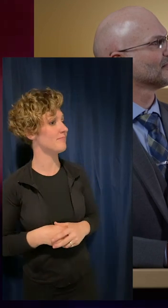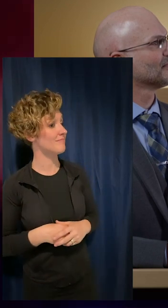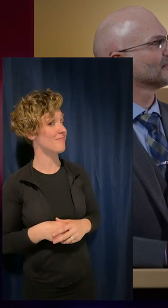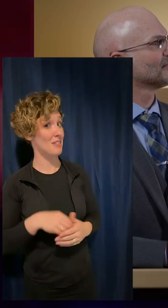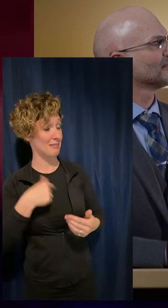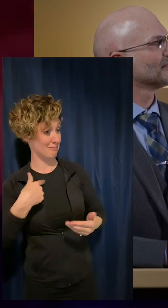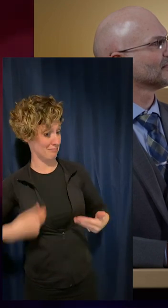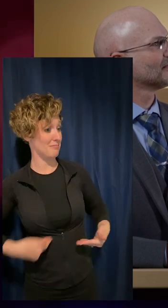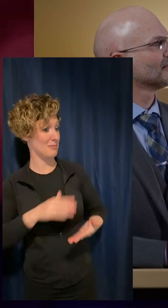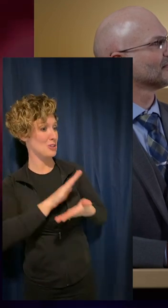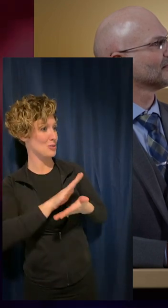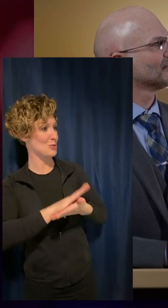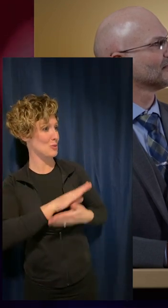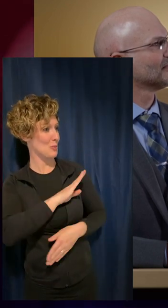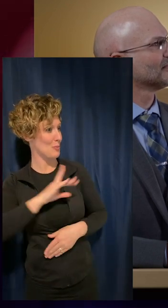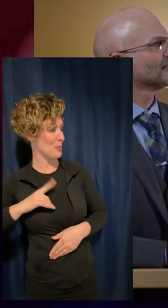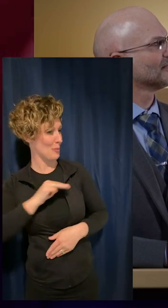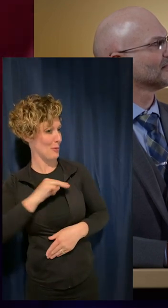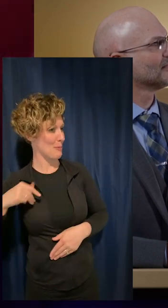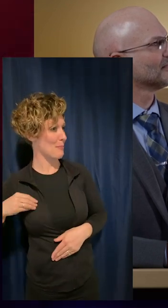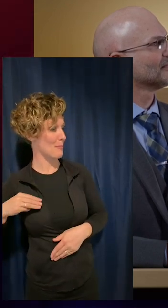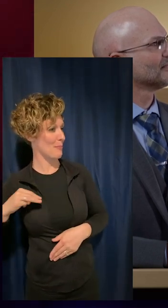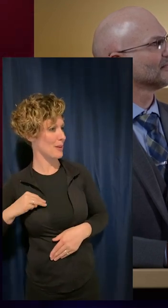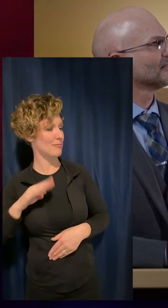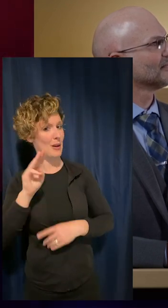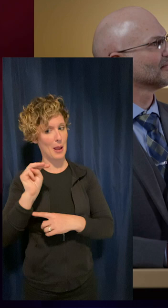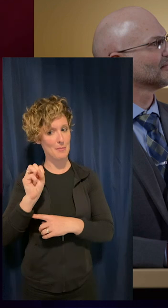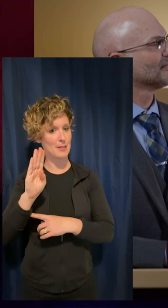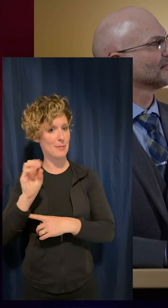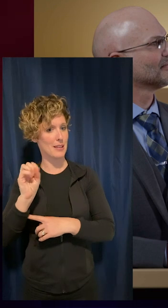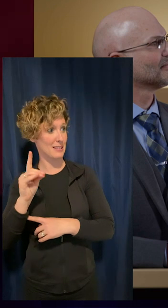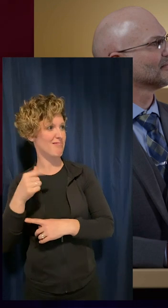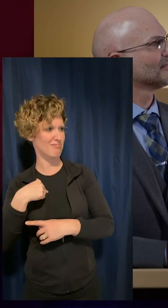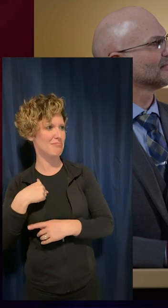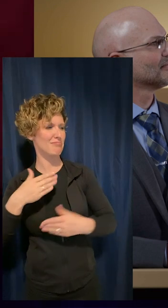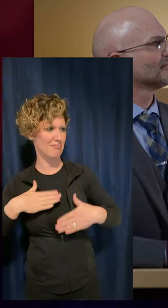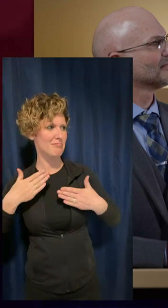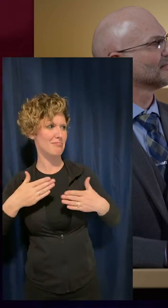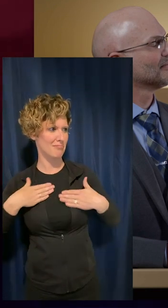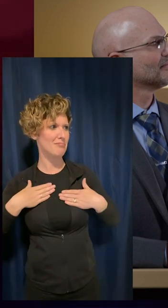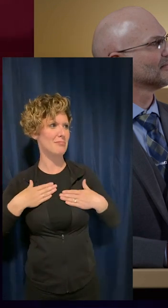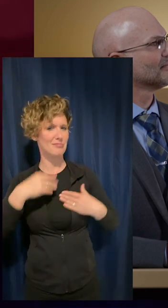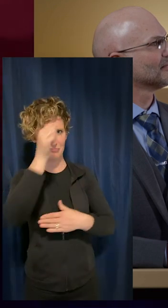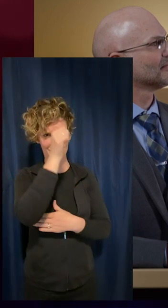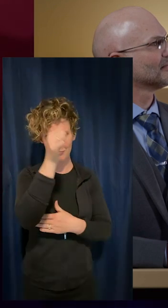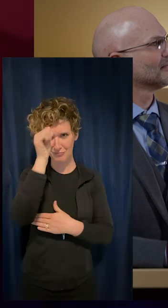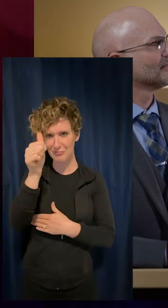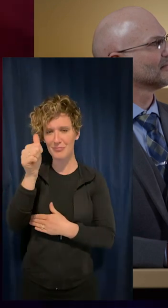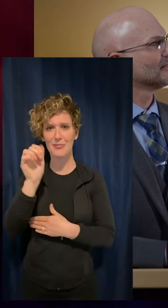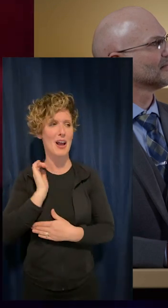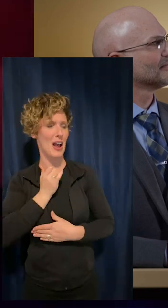Matanuska Susitna Borough School District, I hereby proudly accept the Joe Redington Senior, Junior Senior High School Class